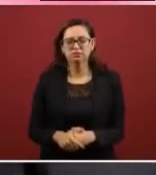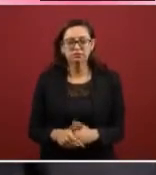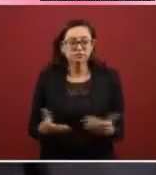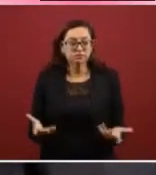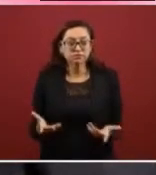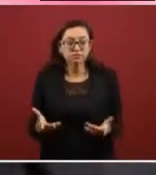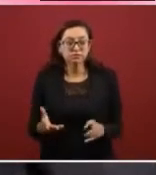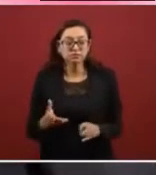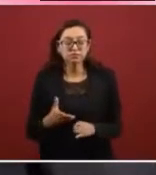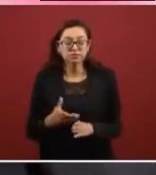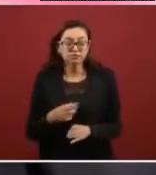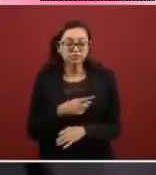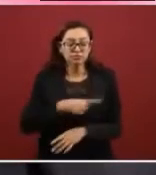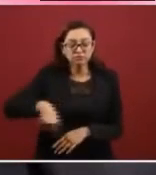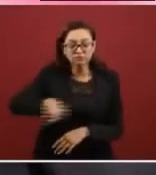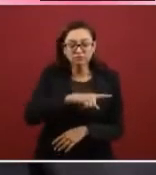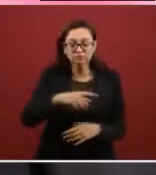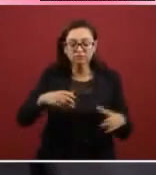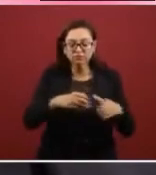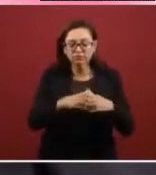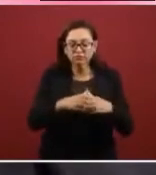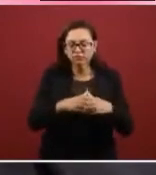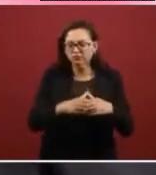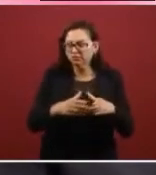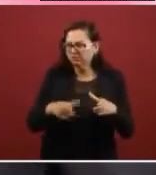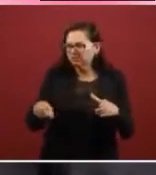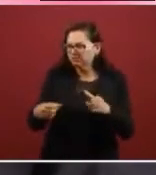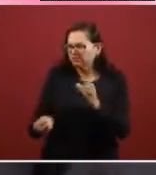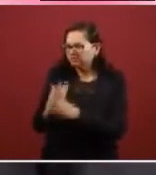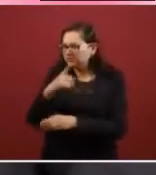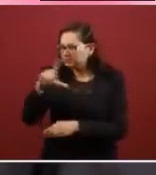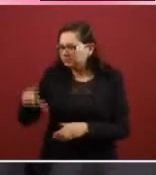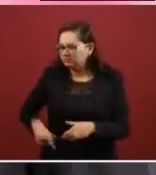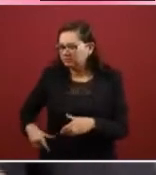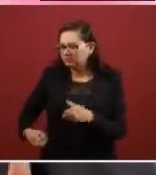aceptan la nueva realidad, that can't accept the new reality.